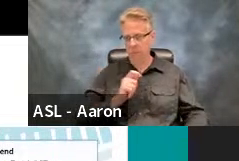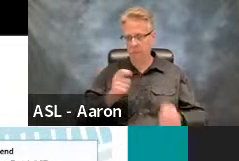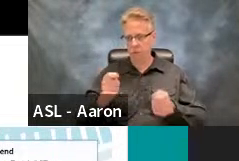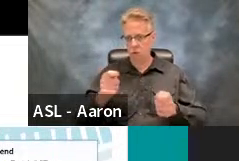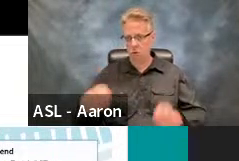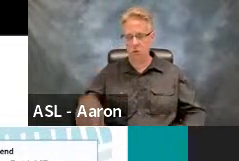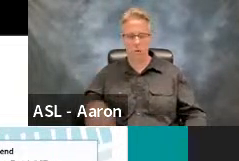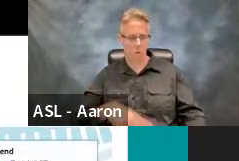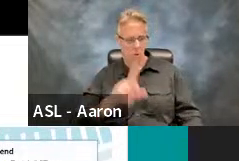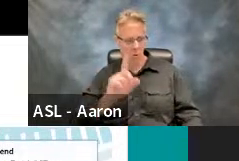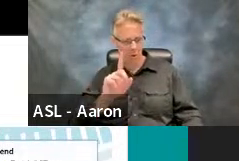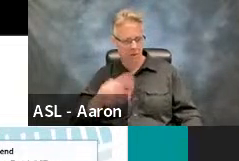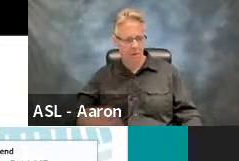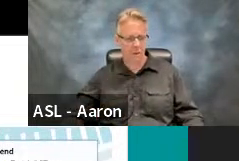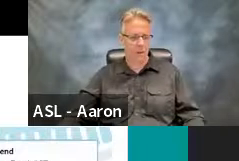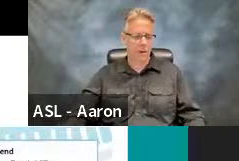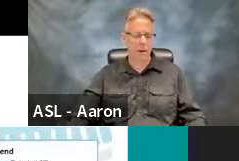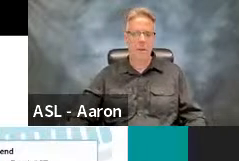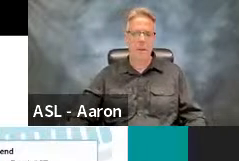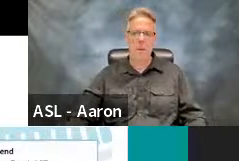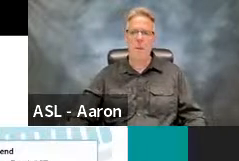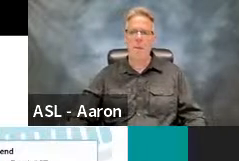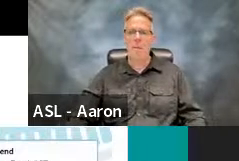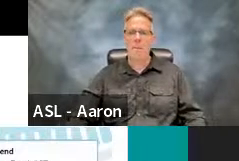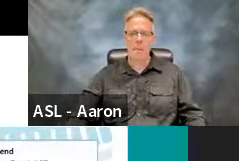Yep, just 1 second here.